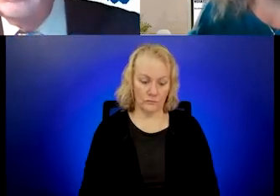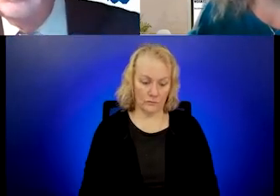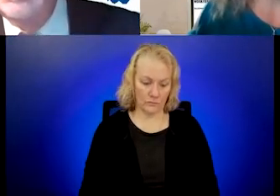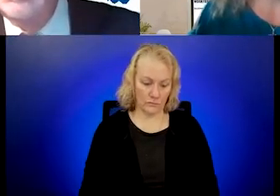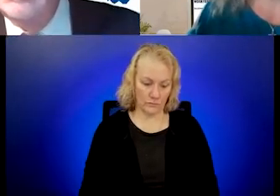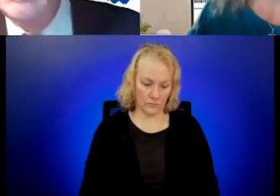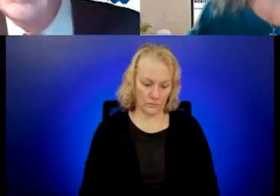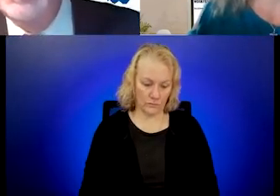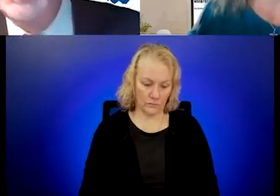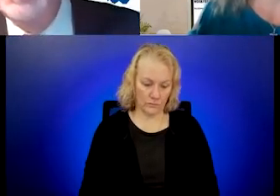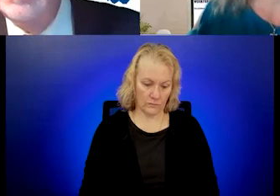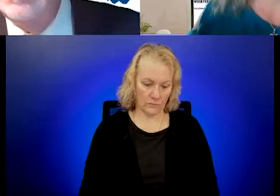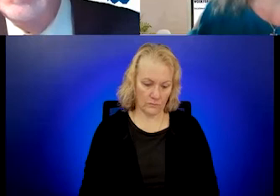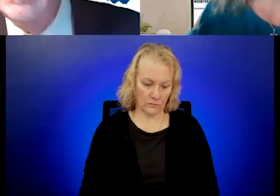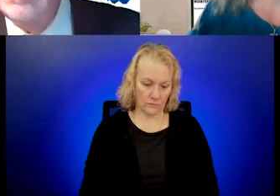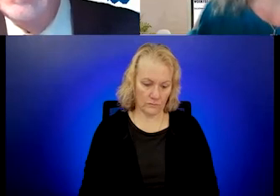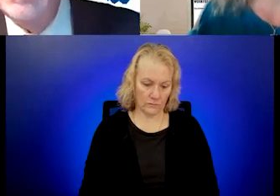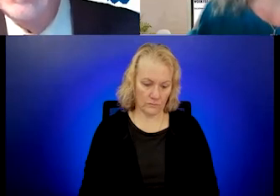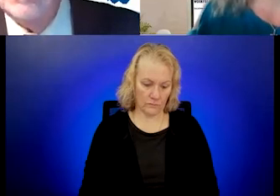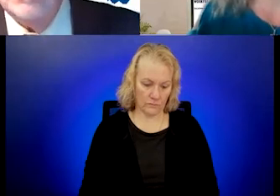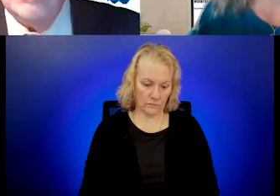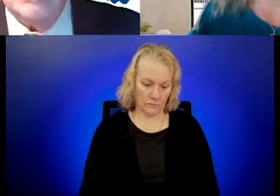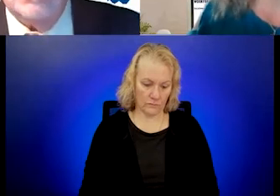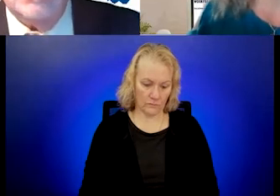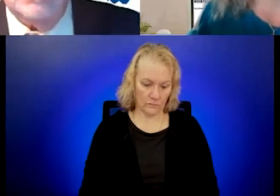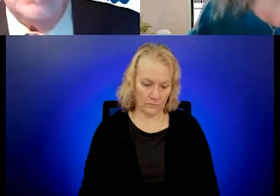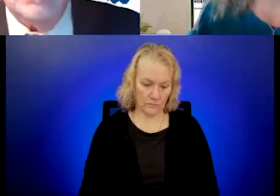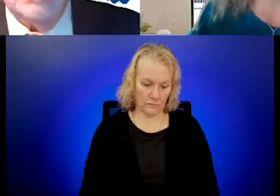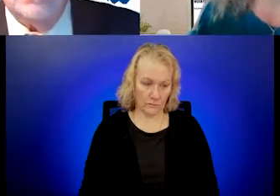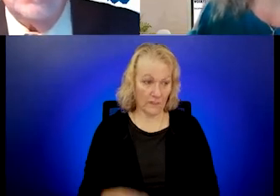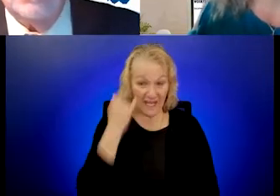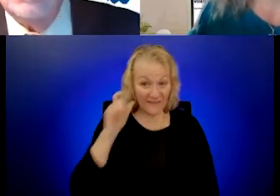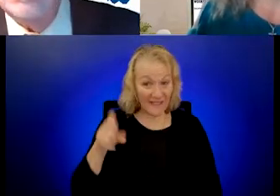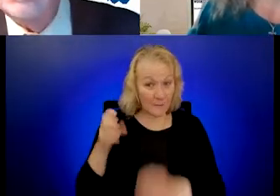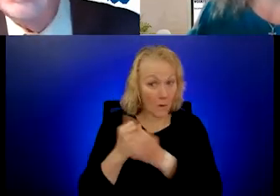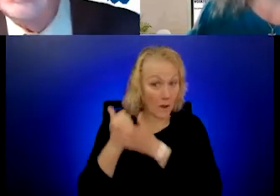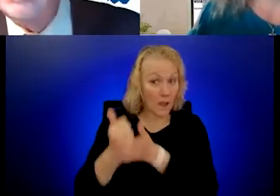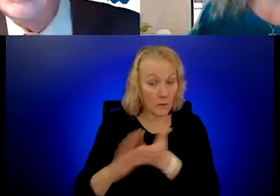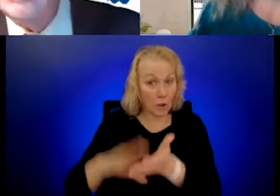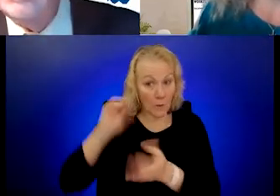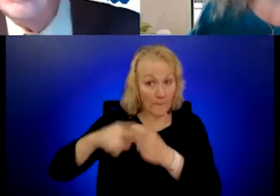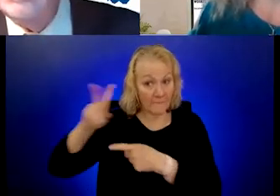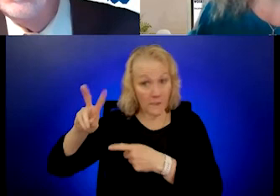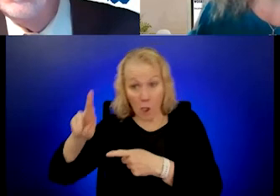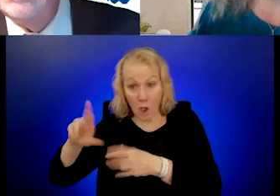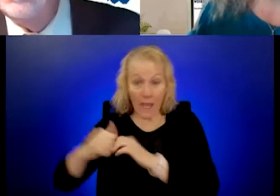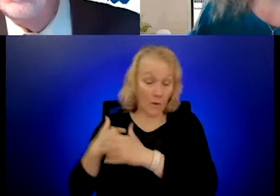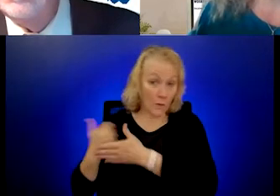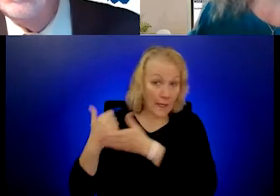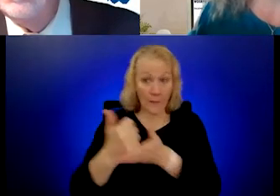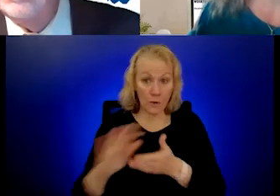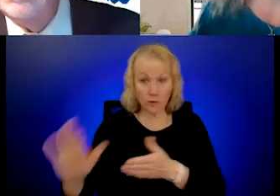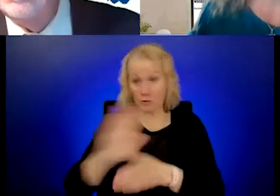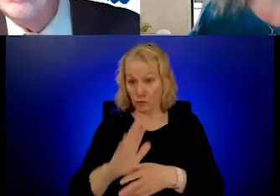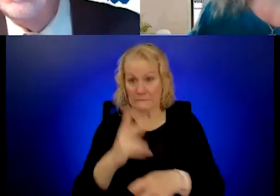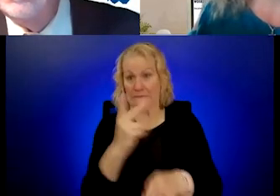giovanni.turincio@twc.texas.gov. So if you need any more information about vocational rehabilitation, how we can help you with your job